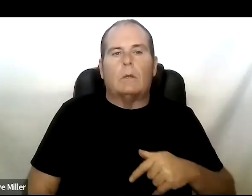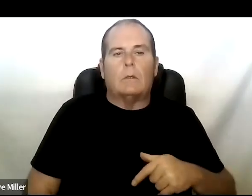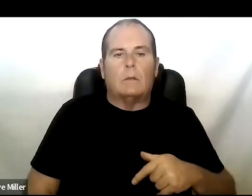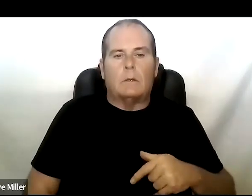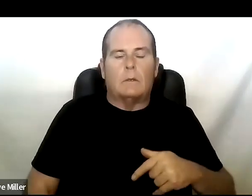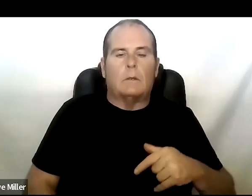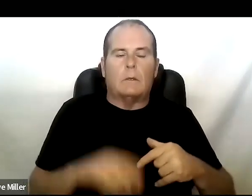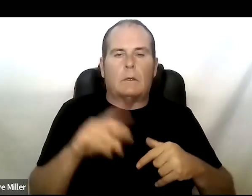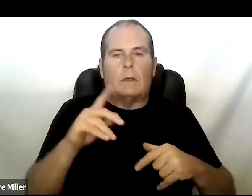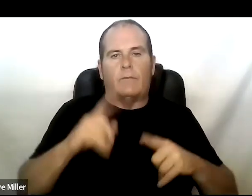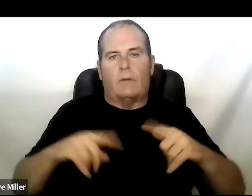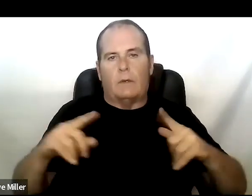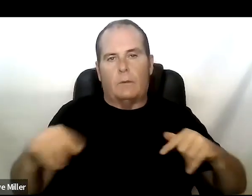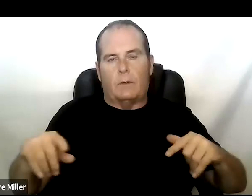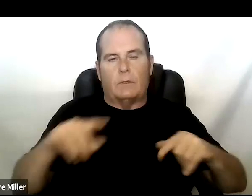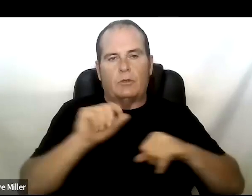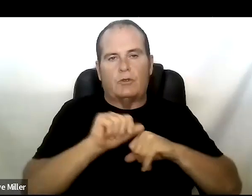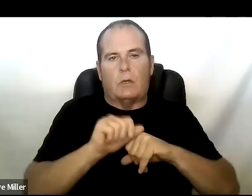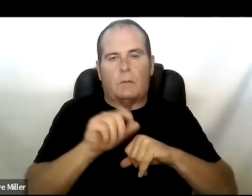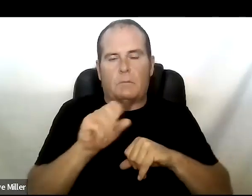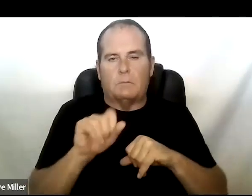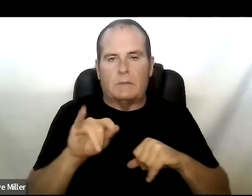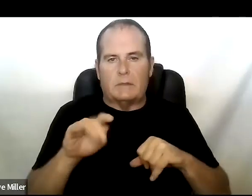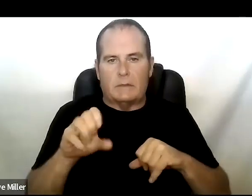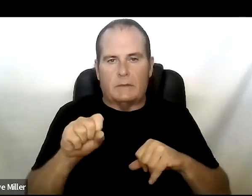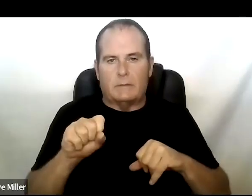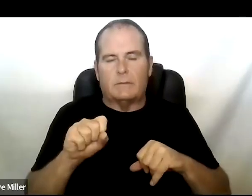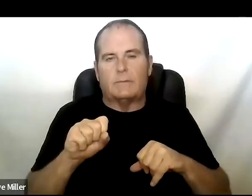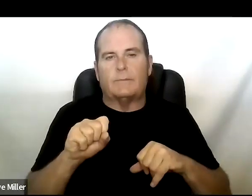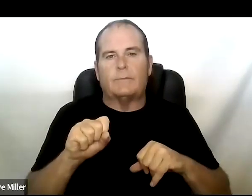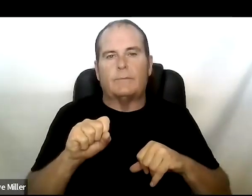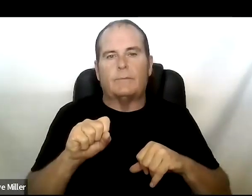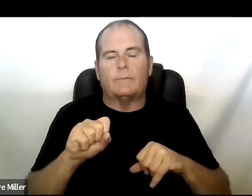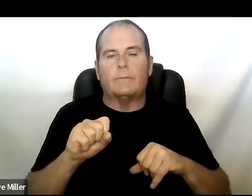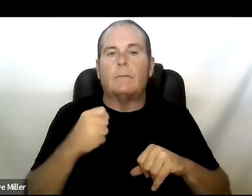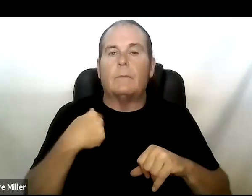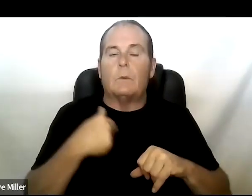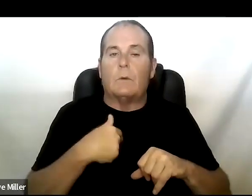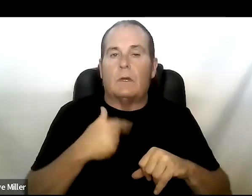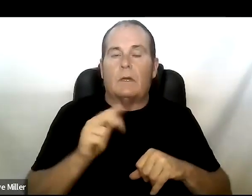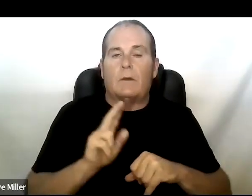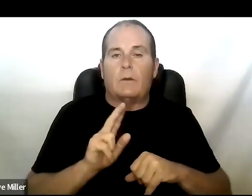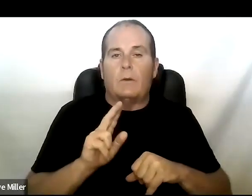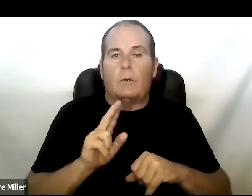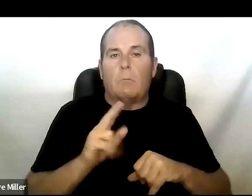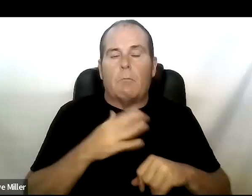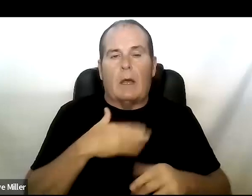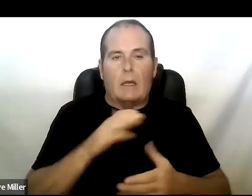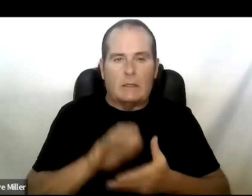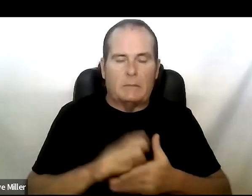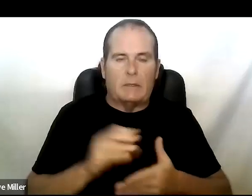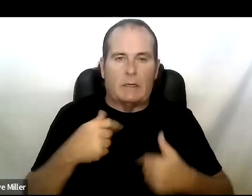and various job sites that we've used, my husband and